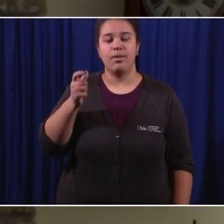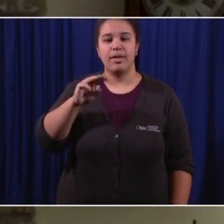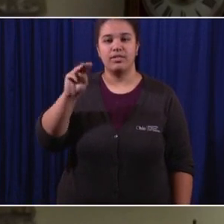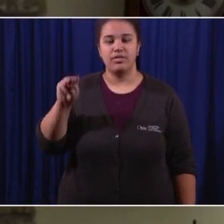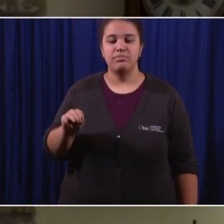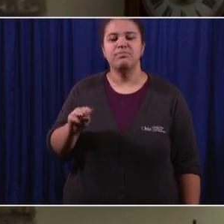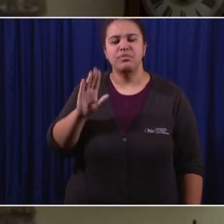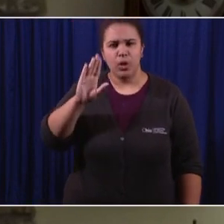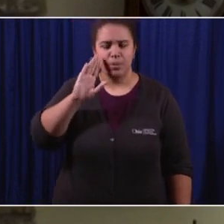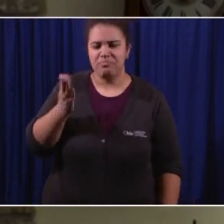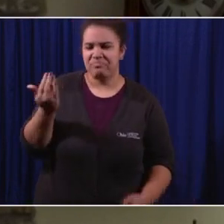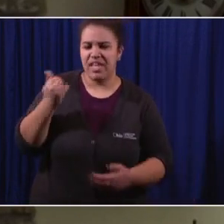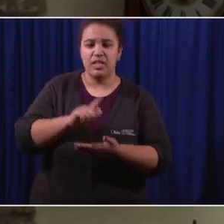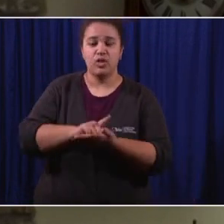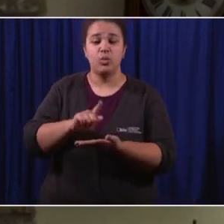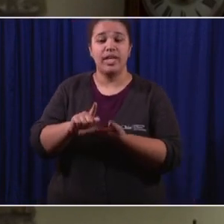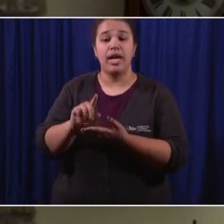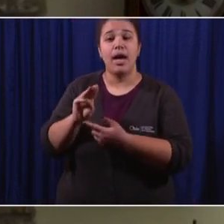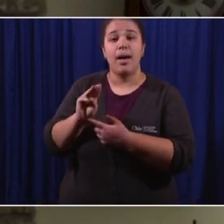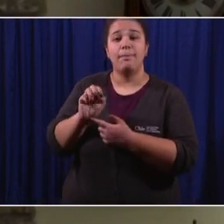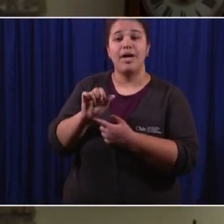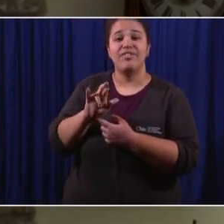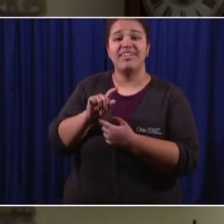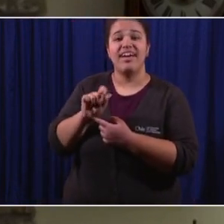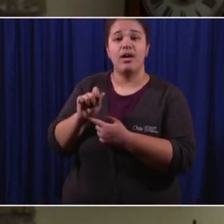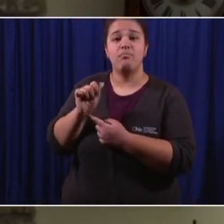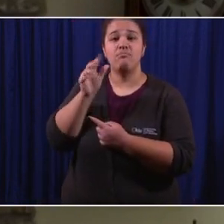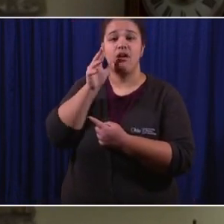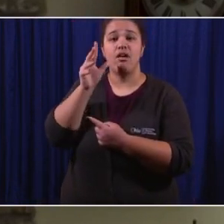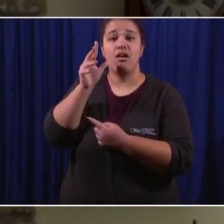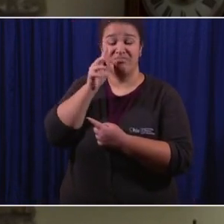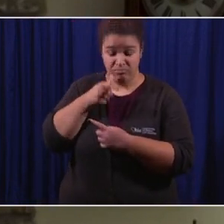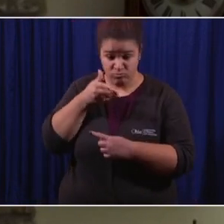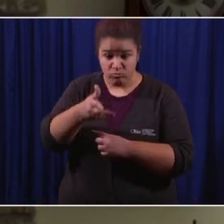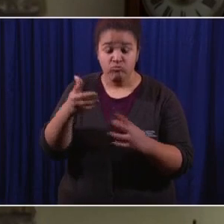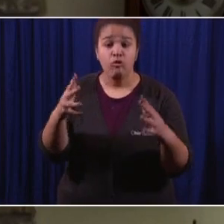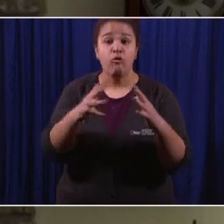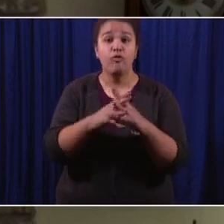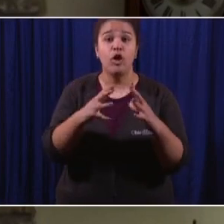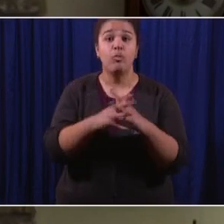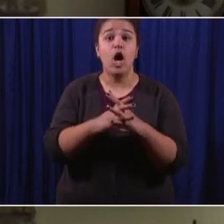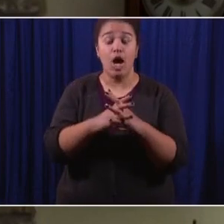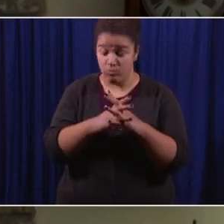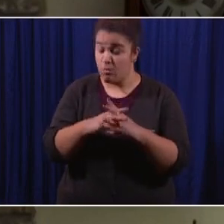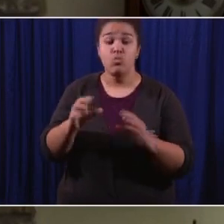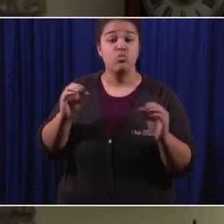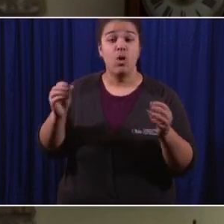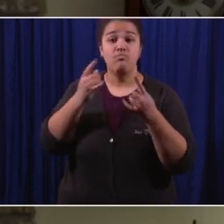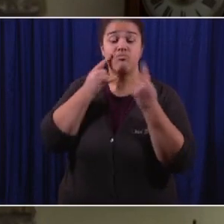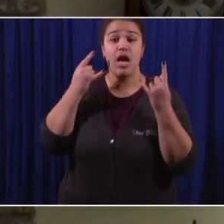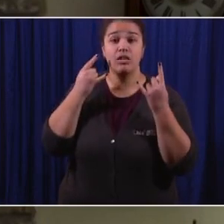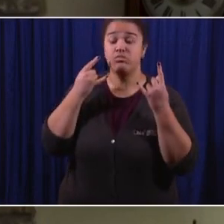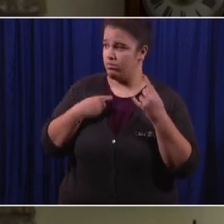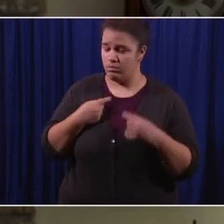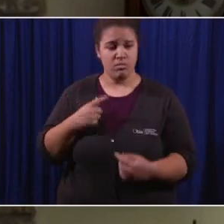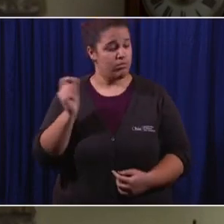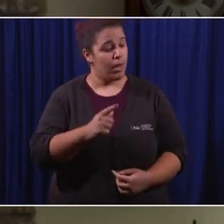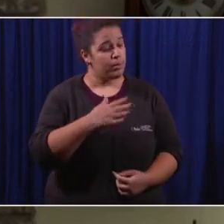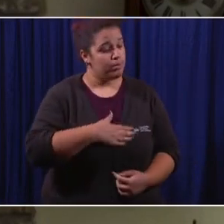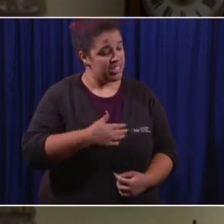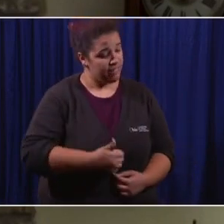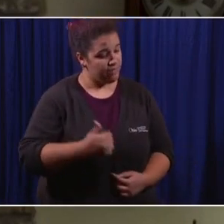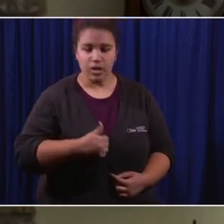Marietta mom was violently removed from a stadium after she was asked to mask and didn't comply, despite being 6 feet away from